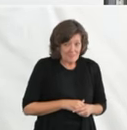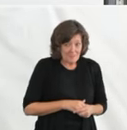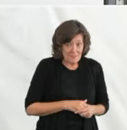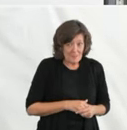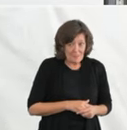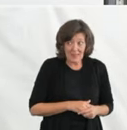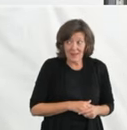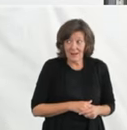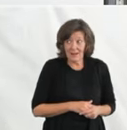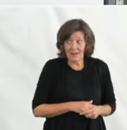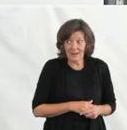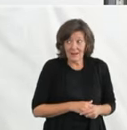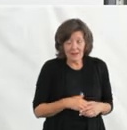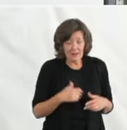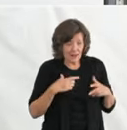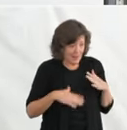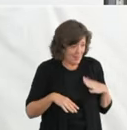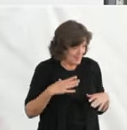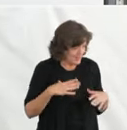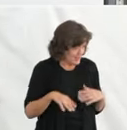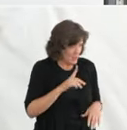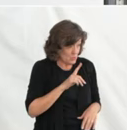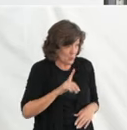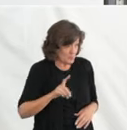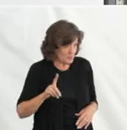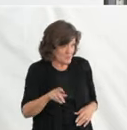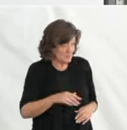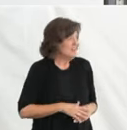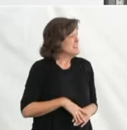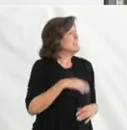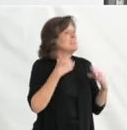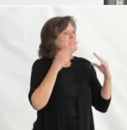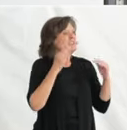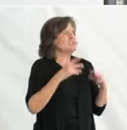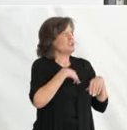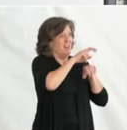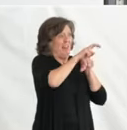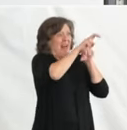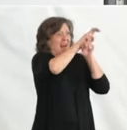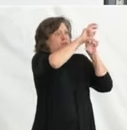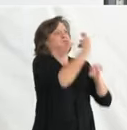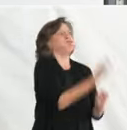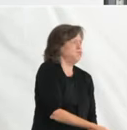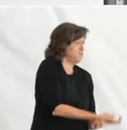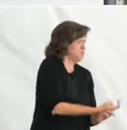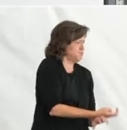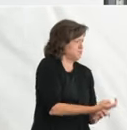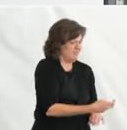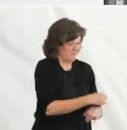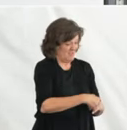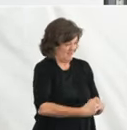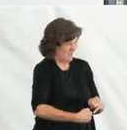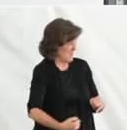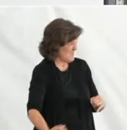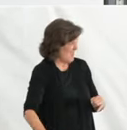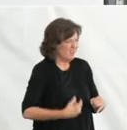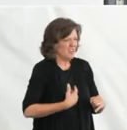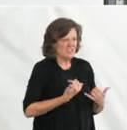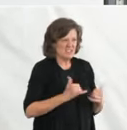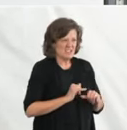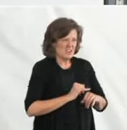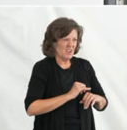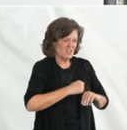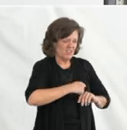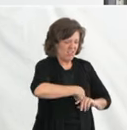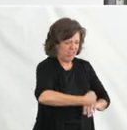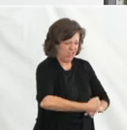the classroom, Alicia Snitch dropped with a thump behind the lockers, that long, bloody tentacle, like hissing,